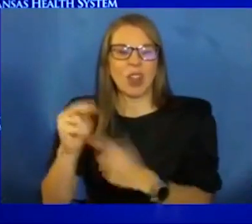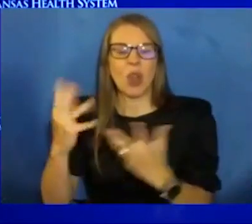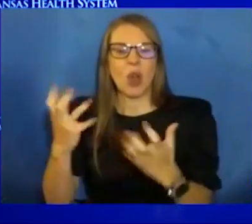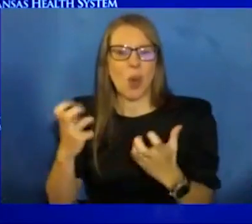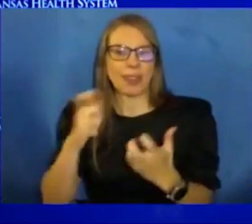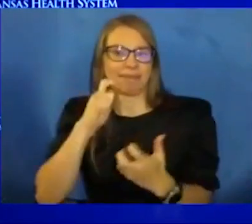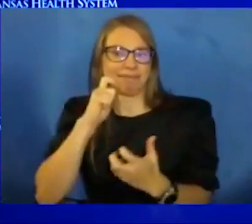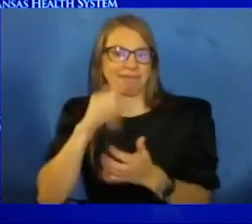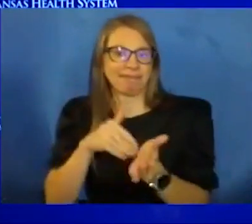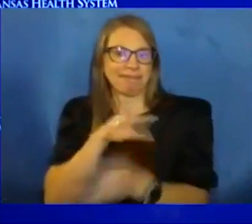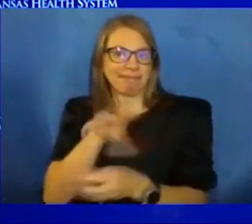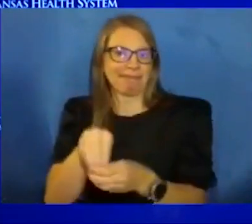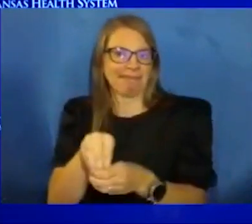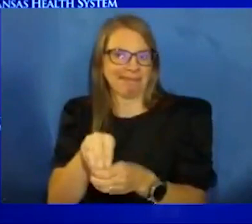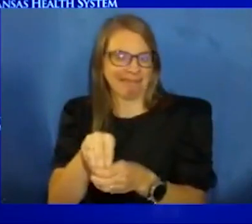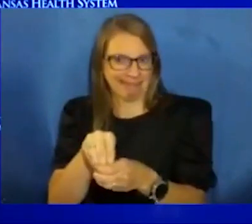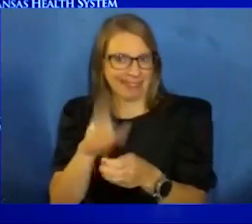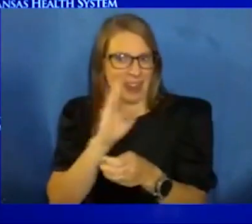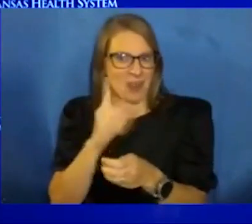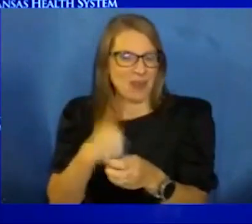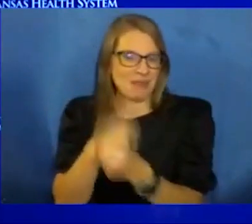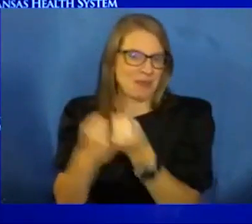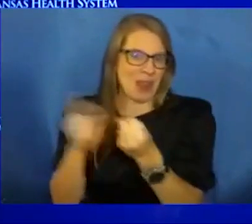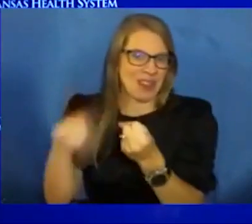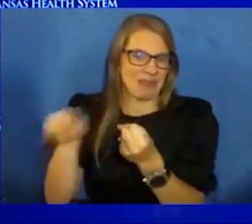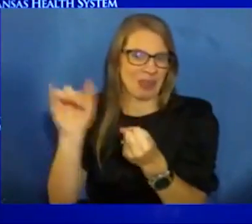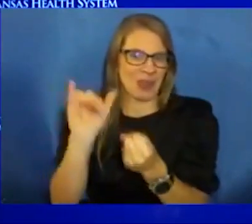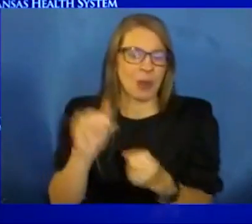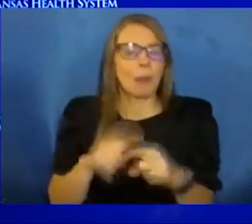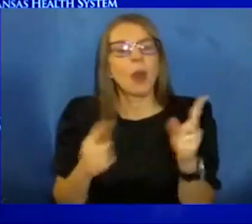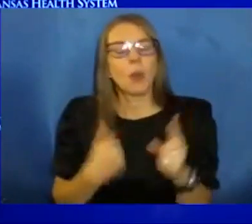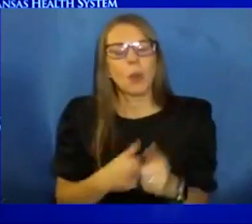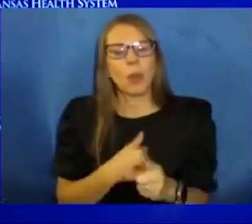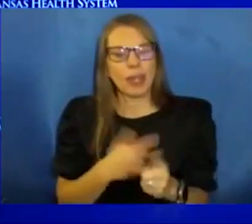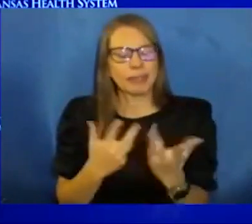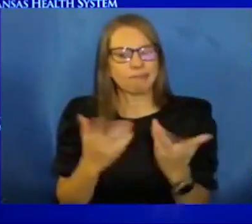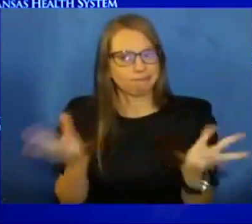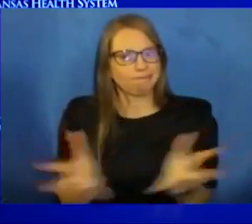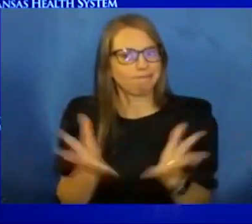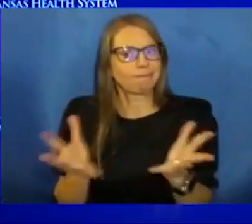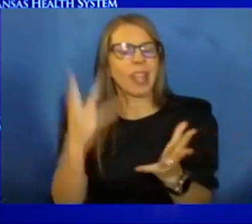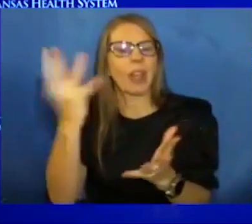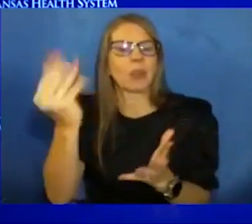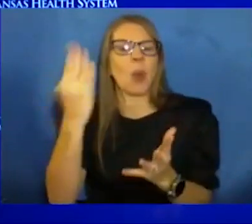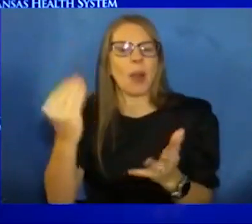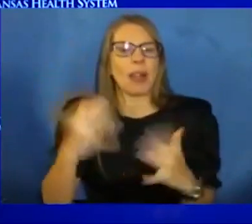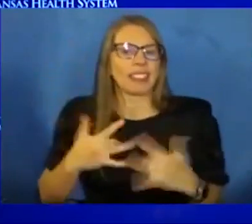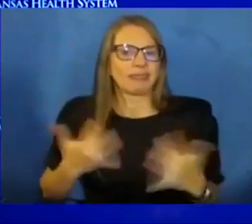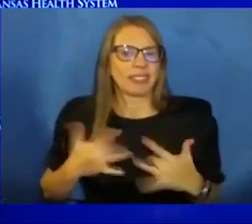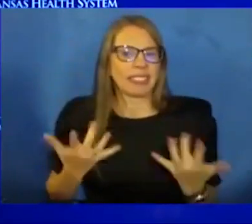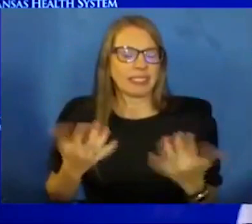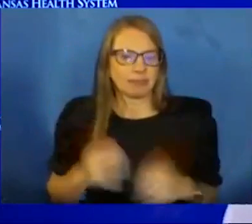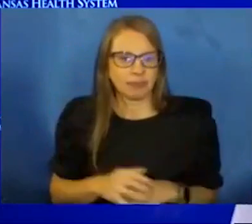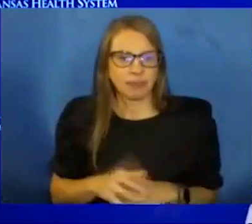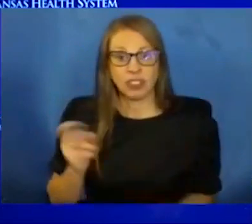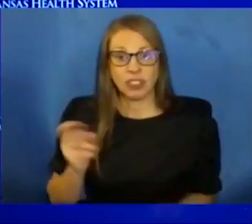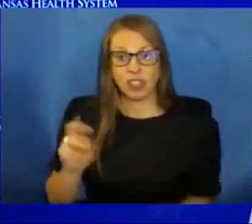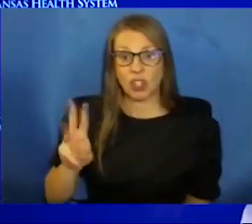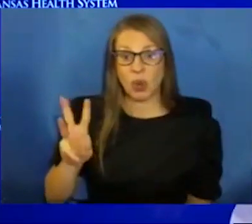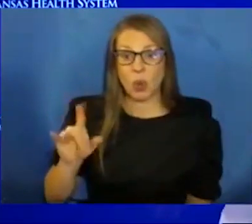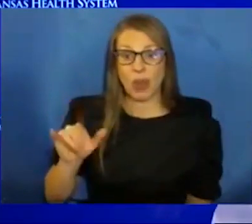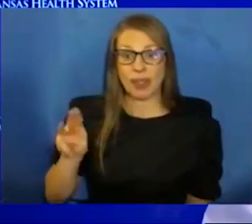just sitting in the park having a picnic. I think we've always encouraged that. Yep. You know, obviously we'll say wear your sunscreen because we want to keep our